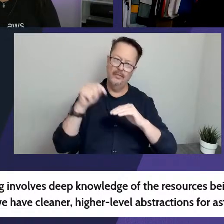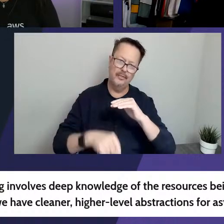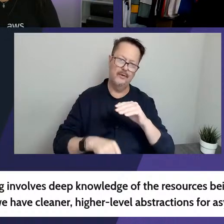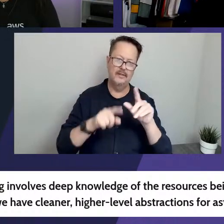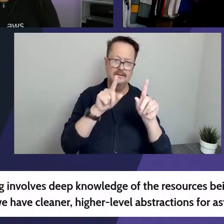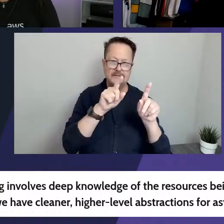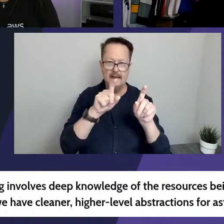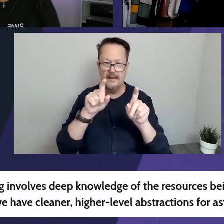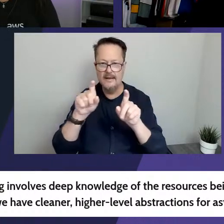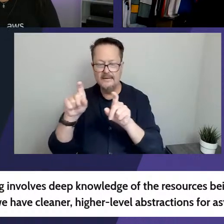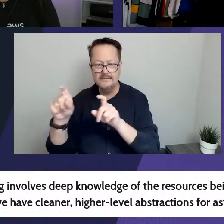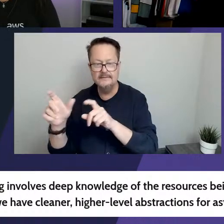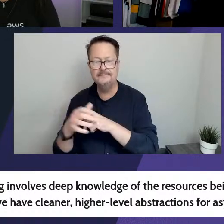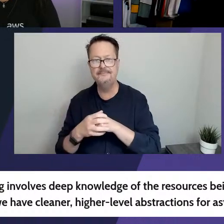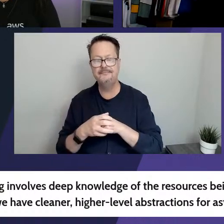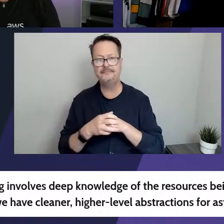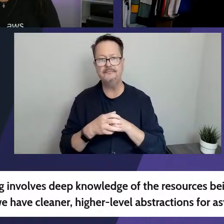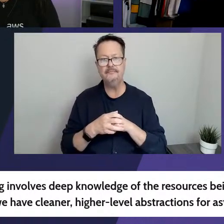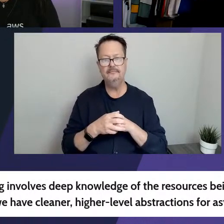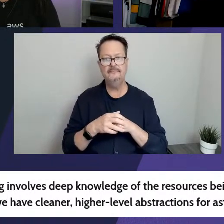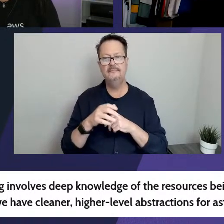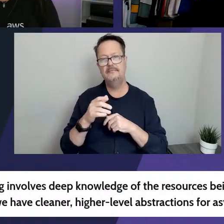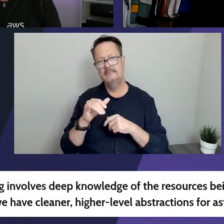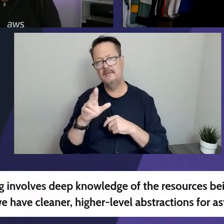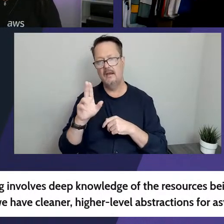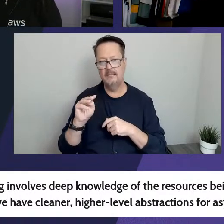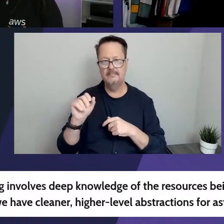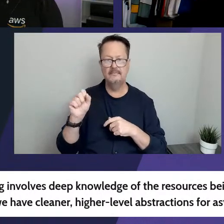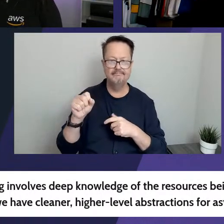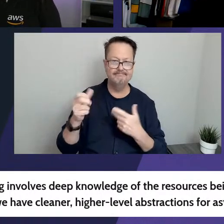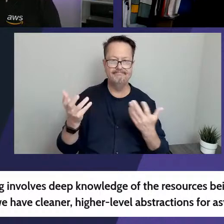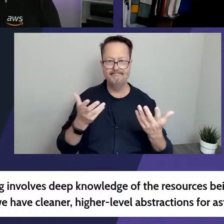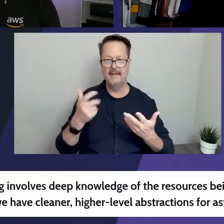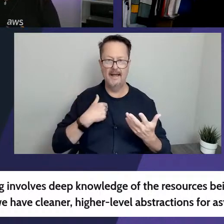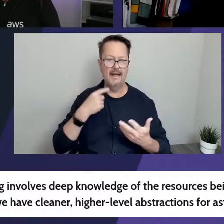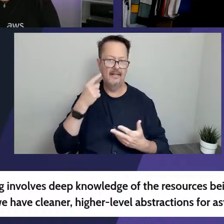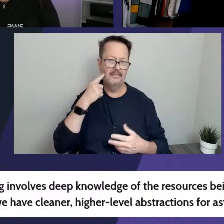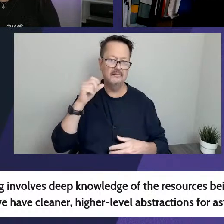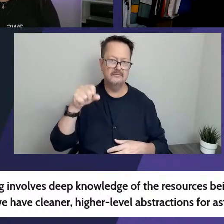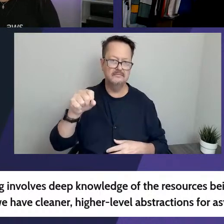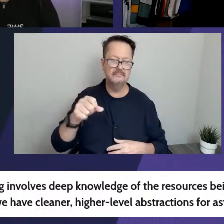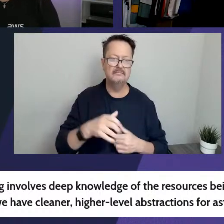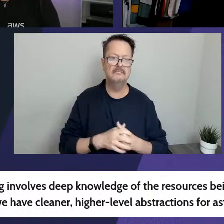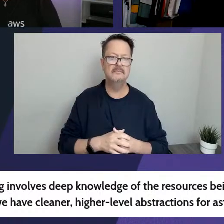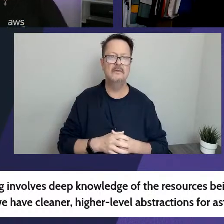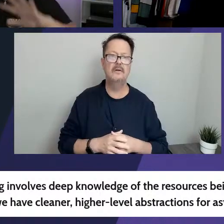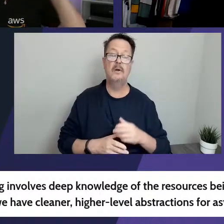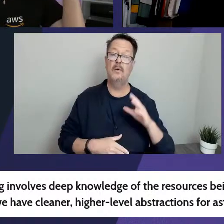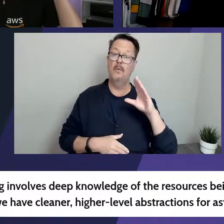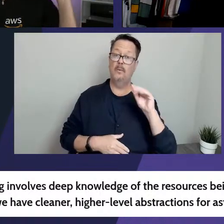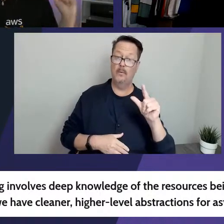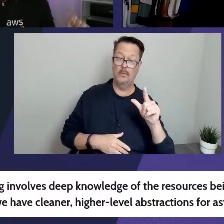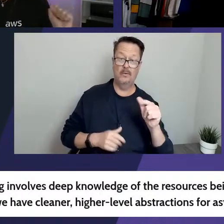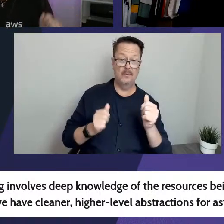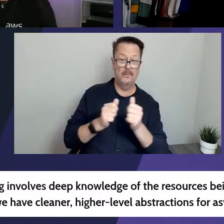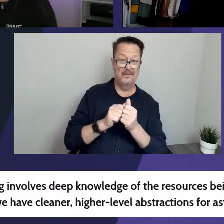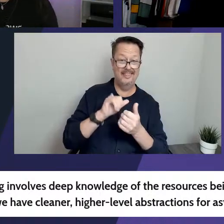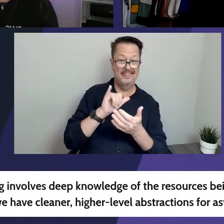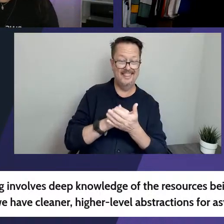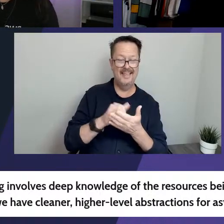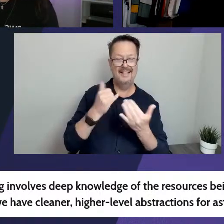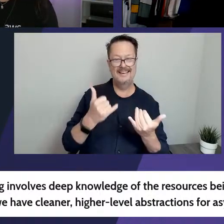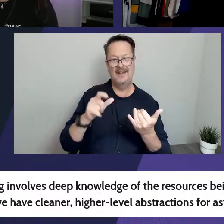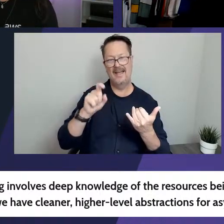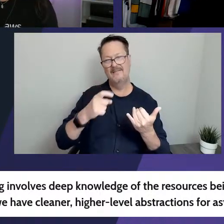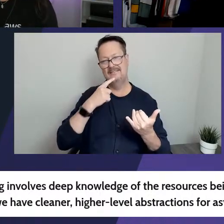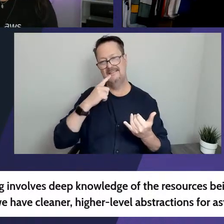them. Yeah, so I think so. Cool. And with that, we have to